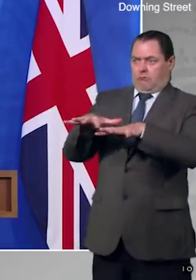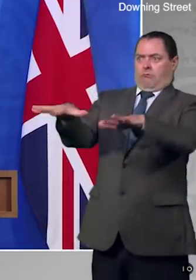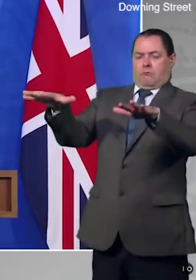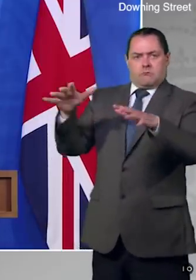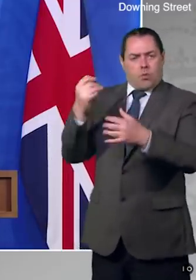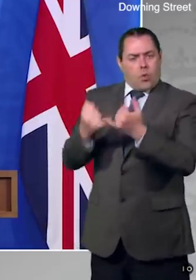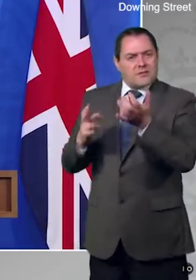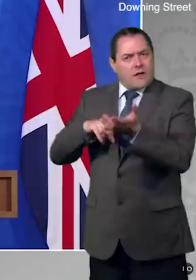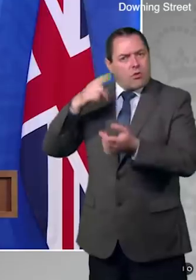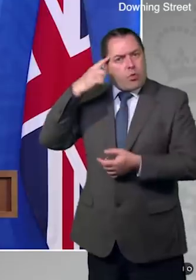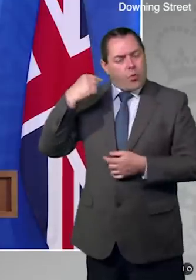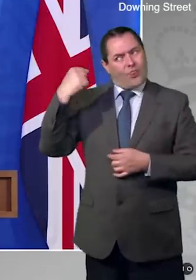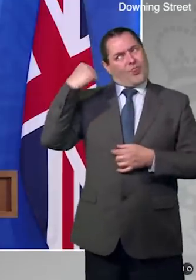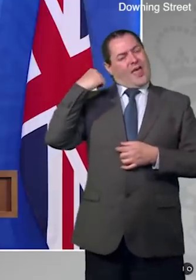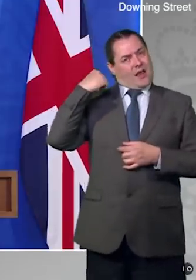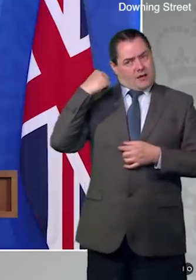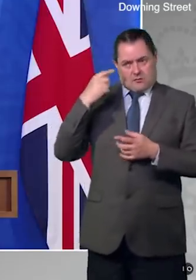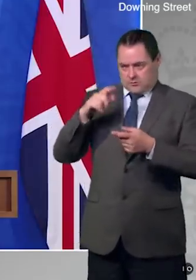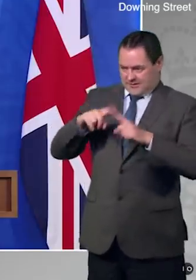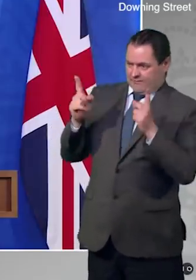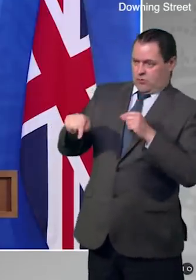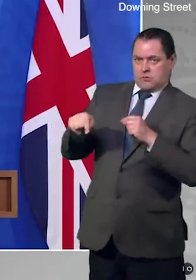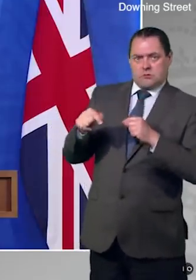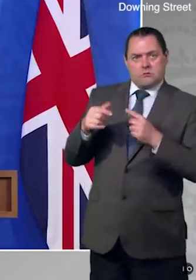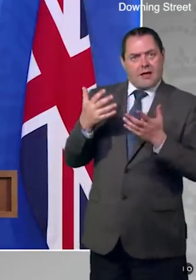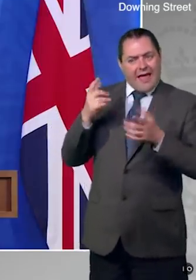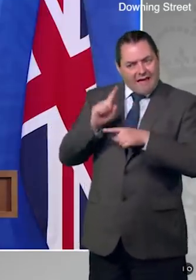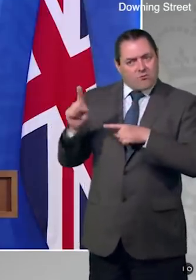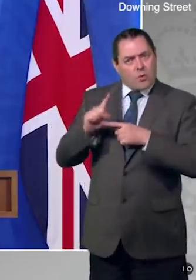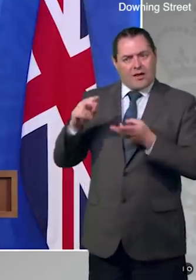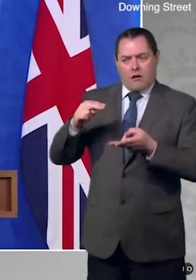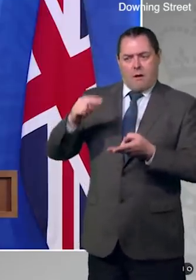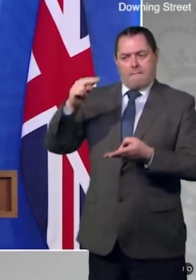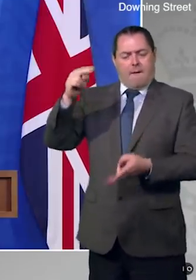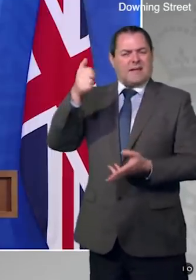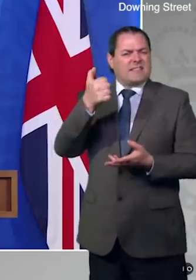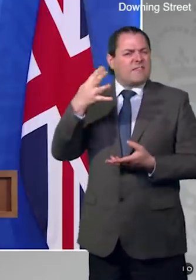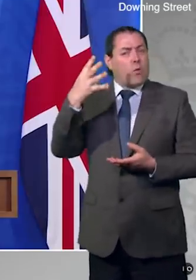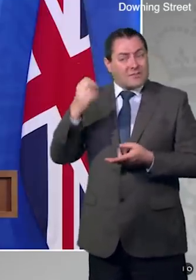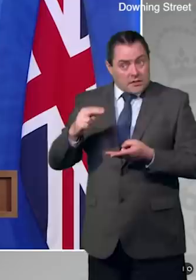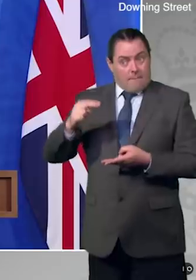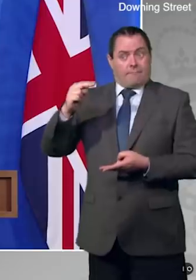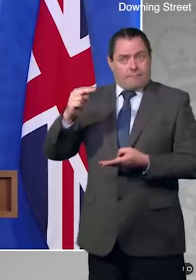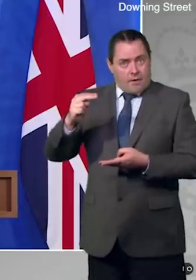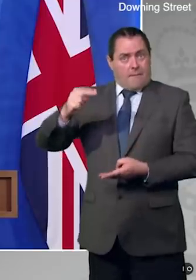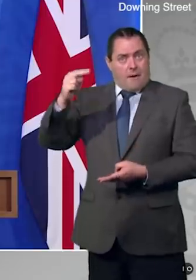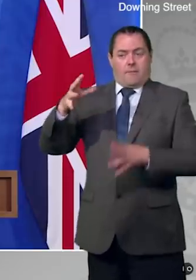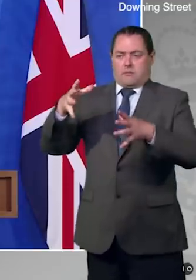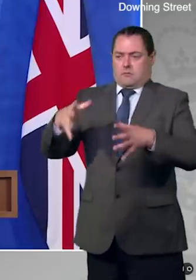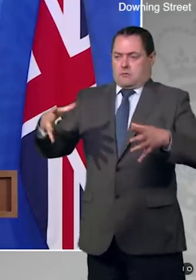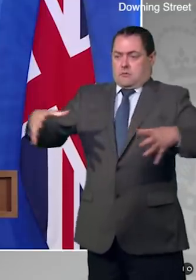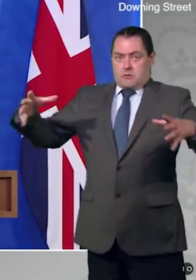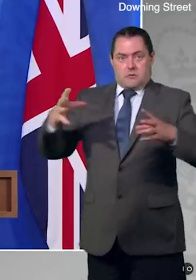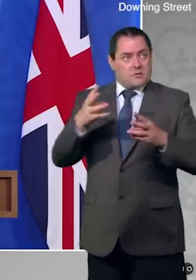about 64% per week, and in the worst affected areas, it's doubling every week. And the